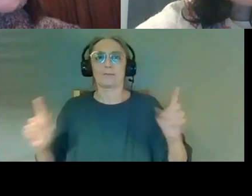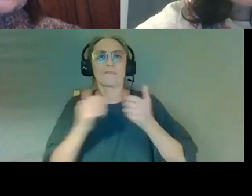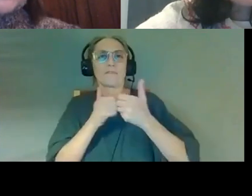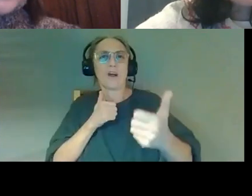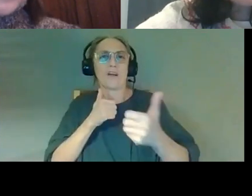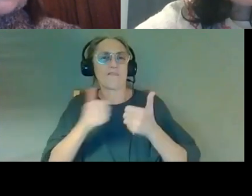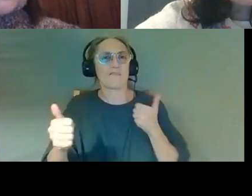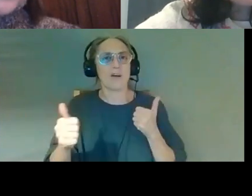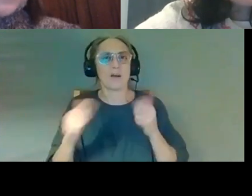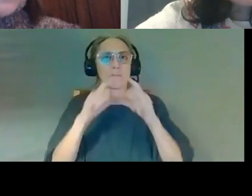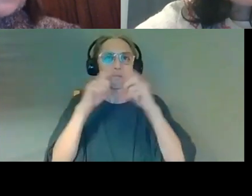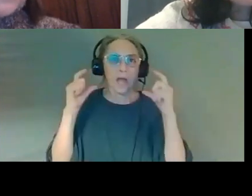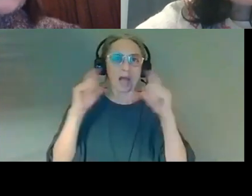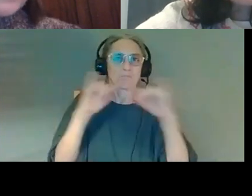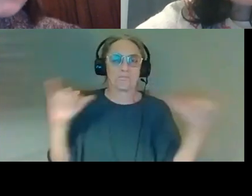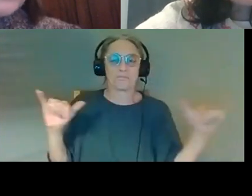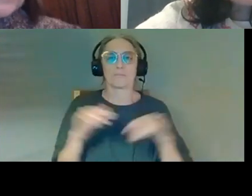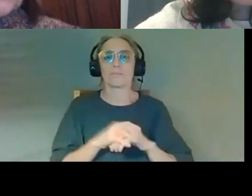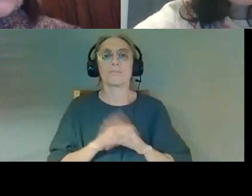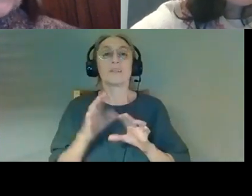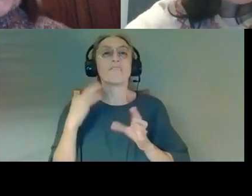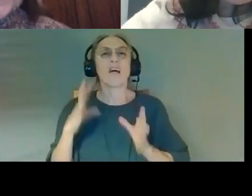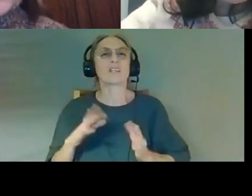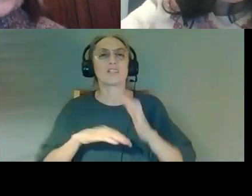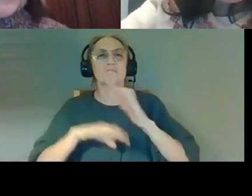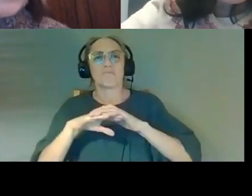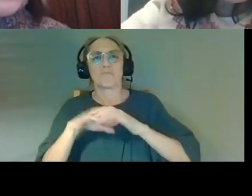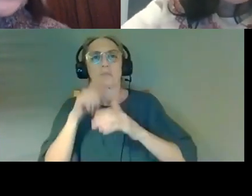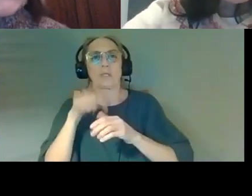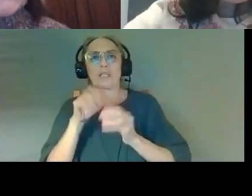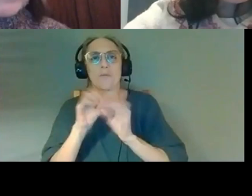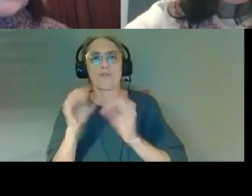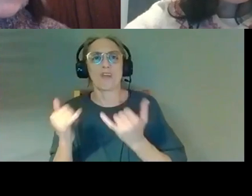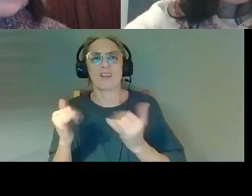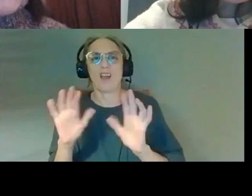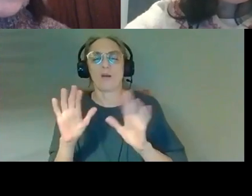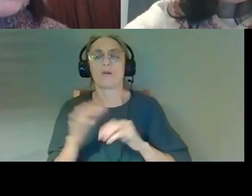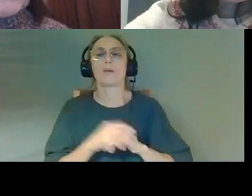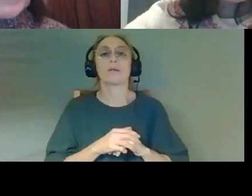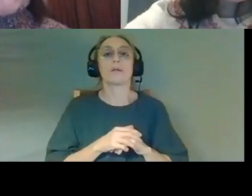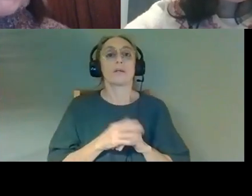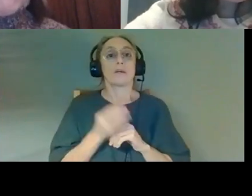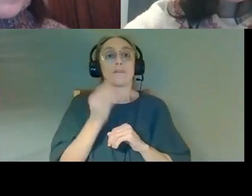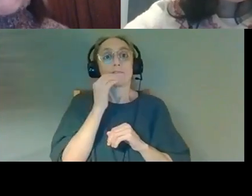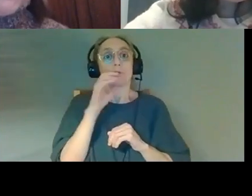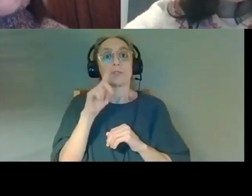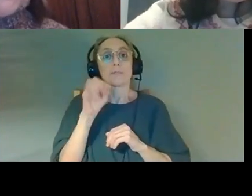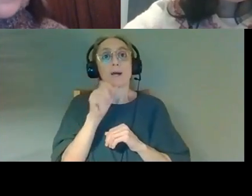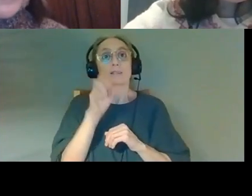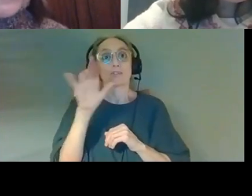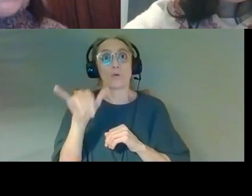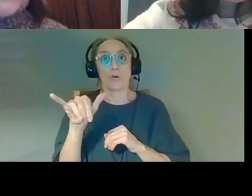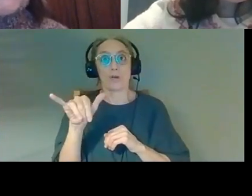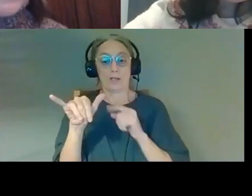additional volunteers. But even though the food depository is giving all the food we get from them for